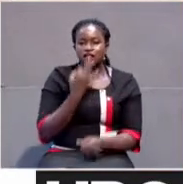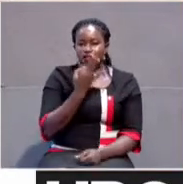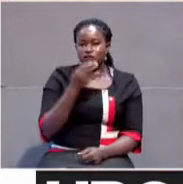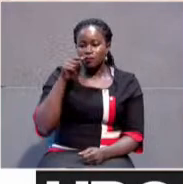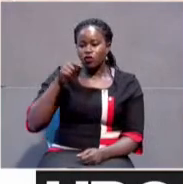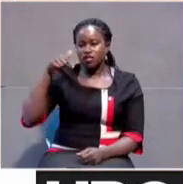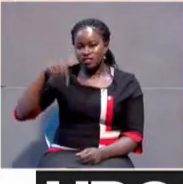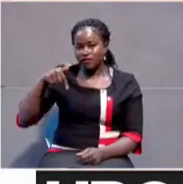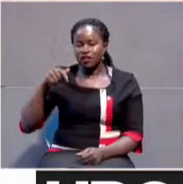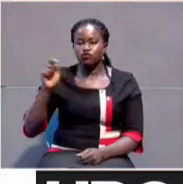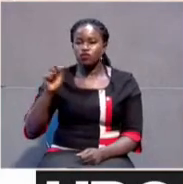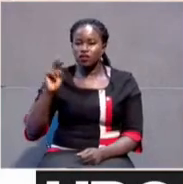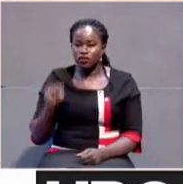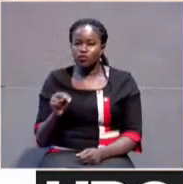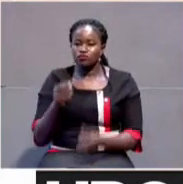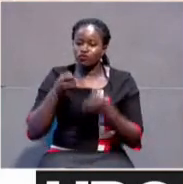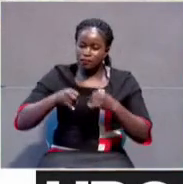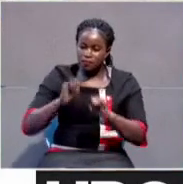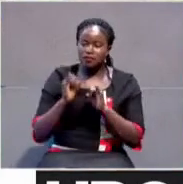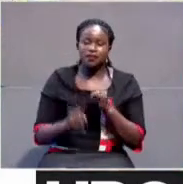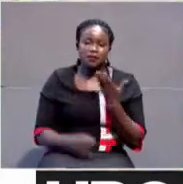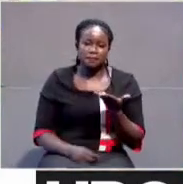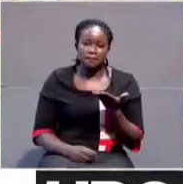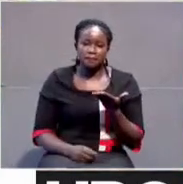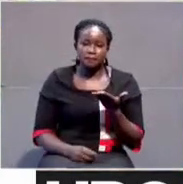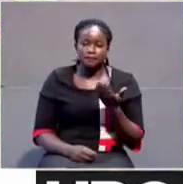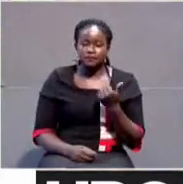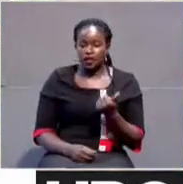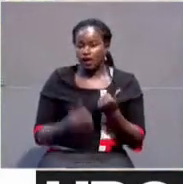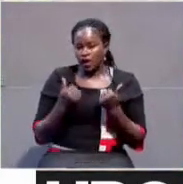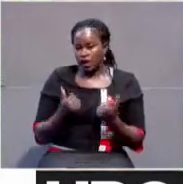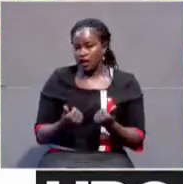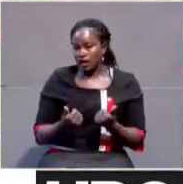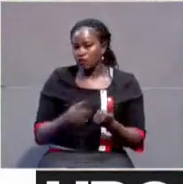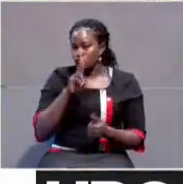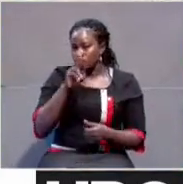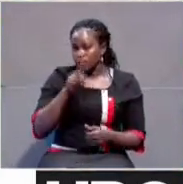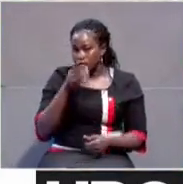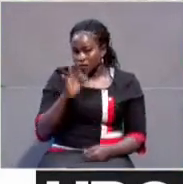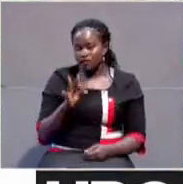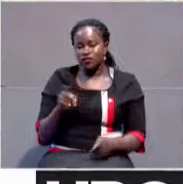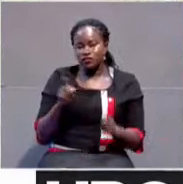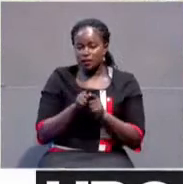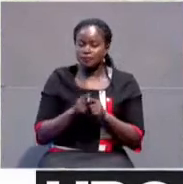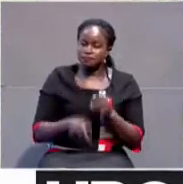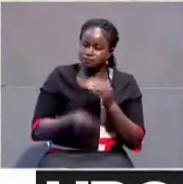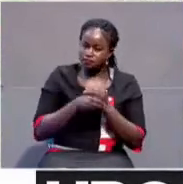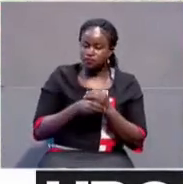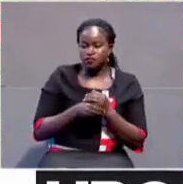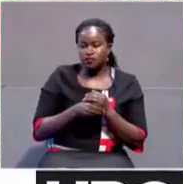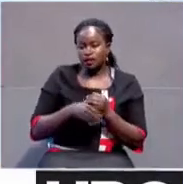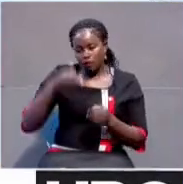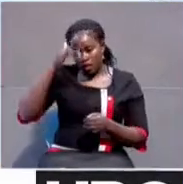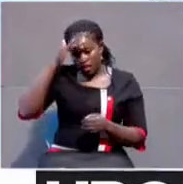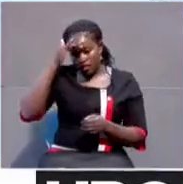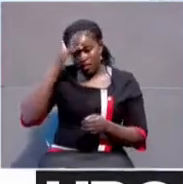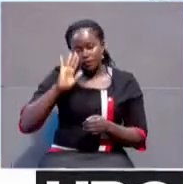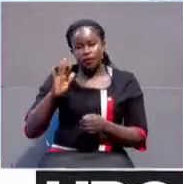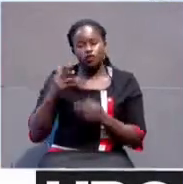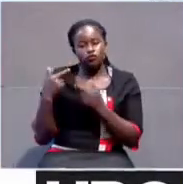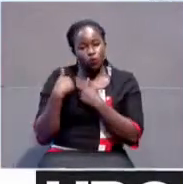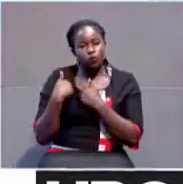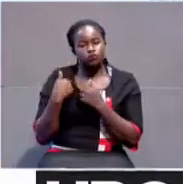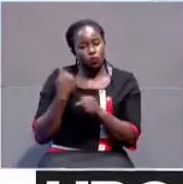trillion to be implemented. On the other hand, UPDF has supplemented on police role.